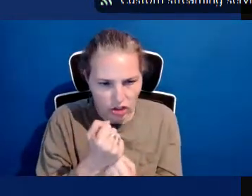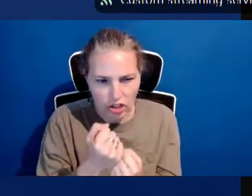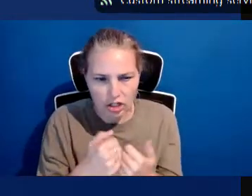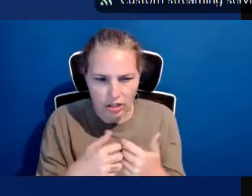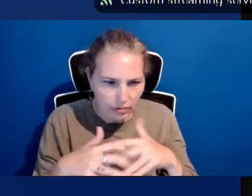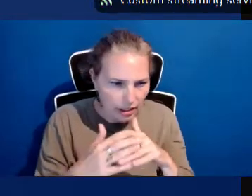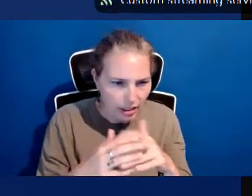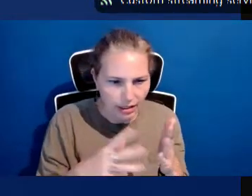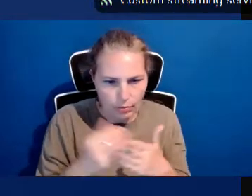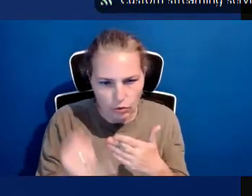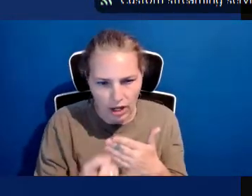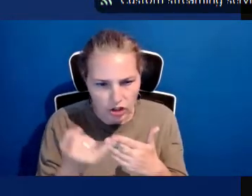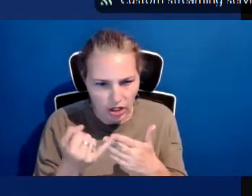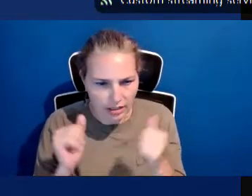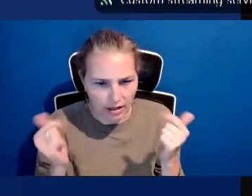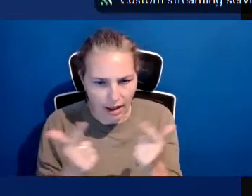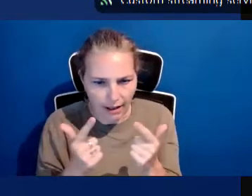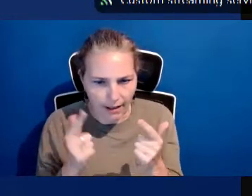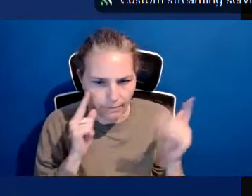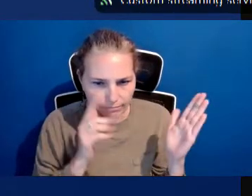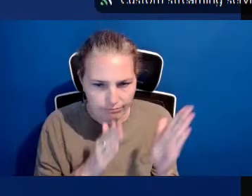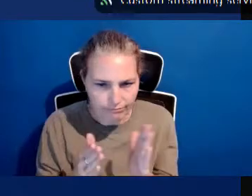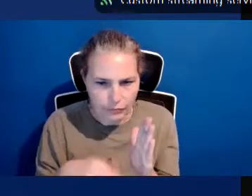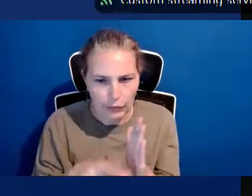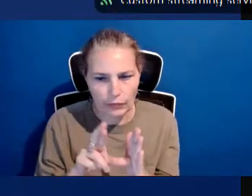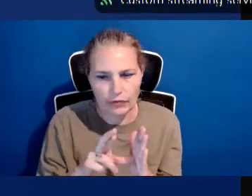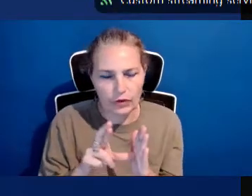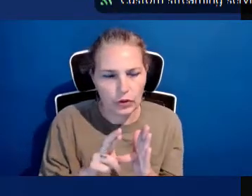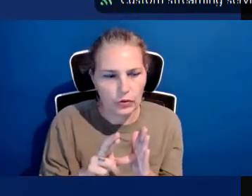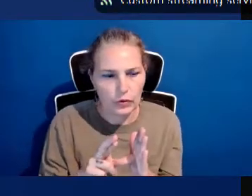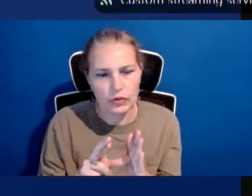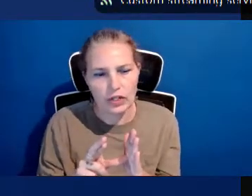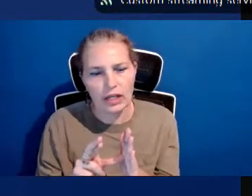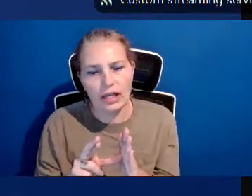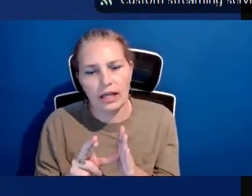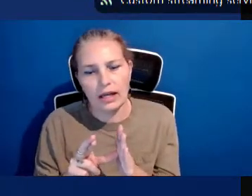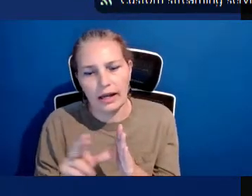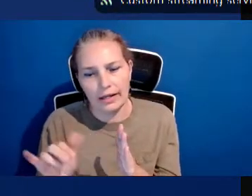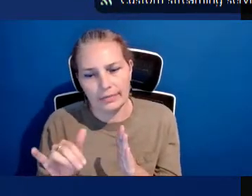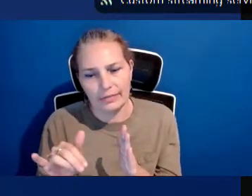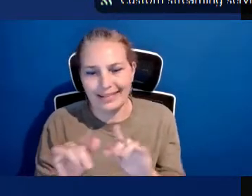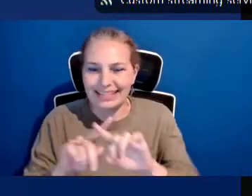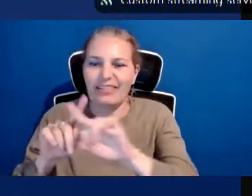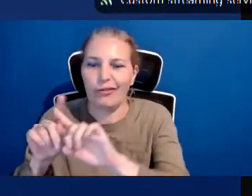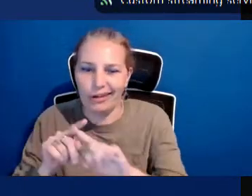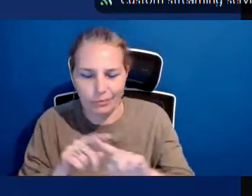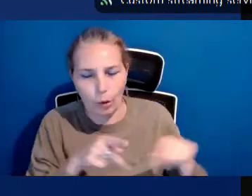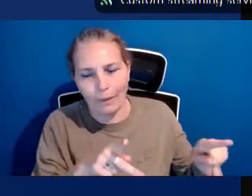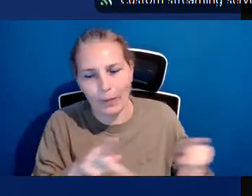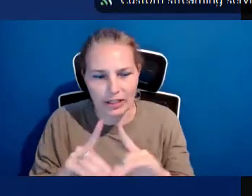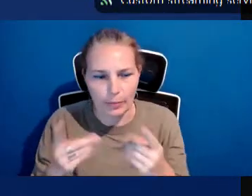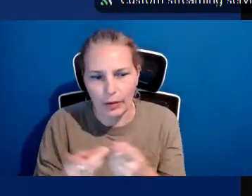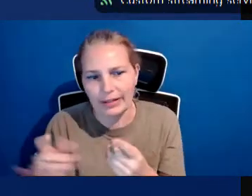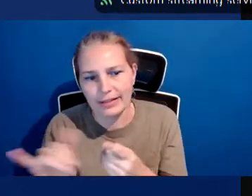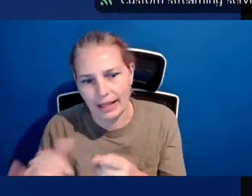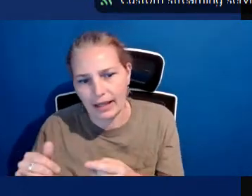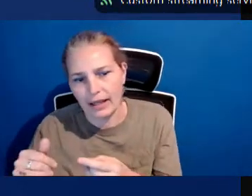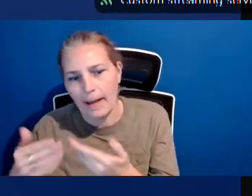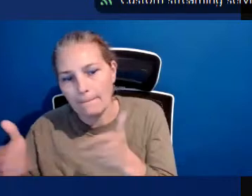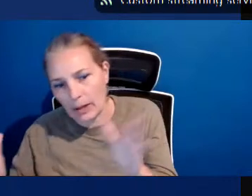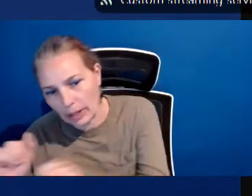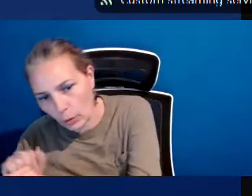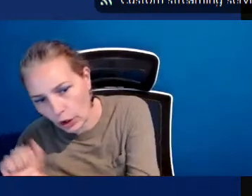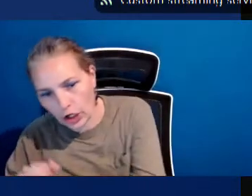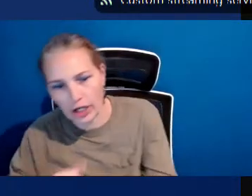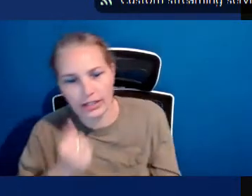permitting departments, including Public Works, Fire, and Public Health, if appropriate. So 635 plan